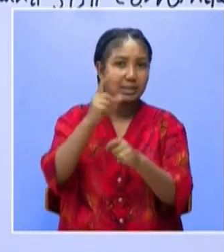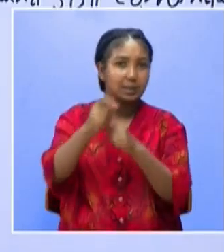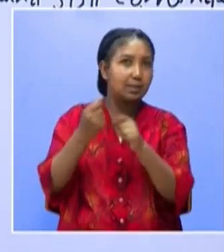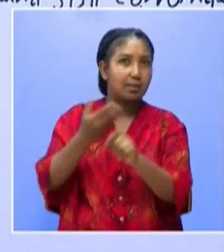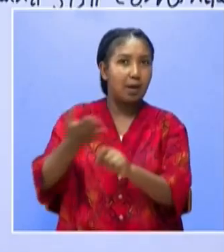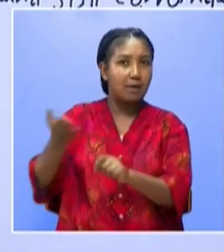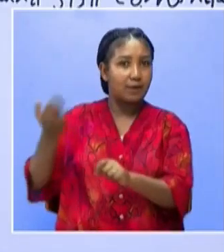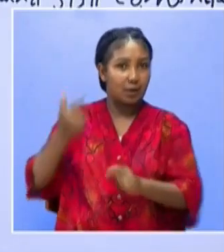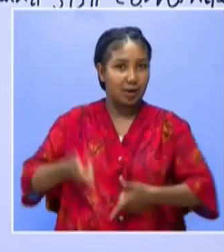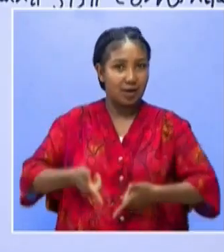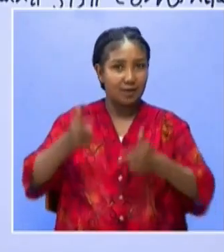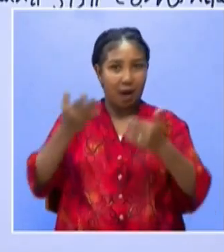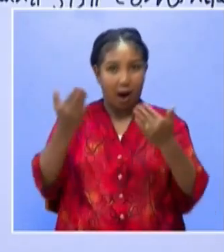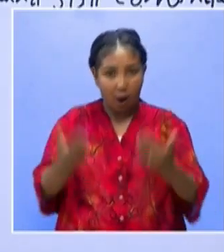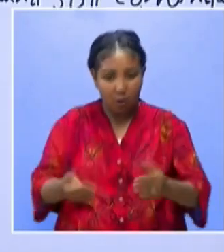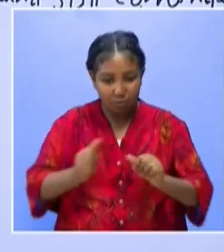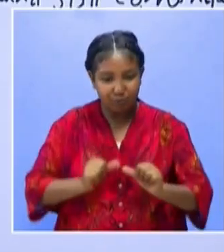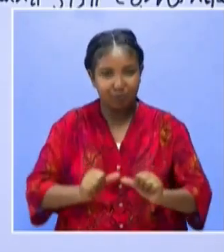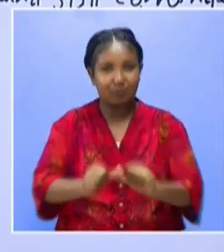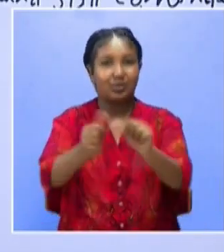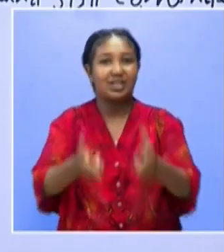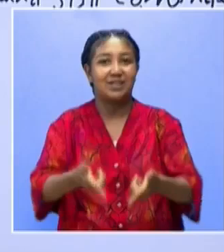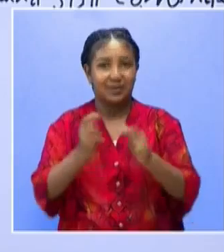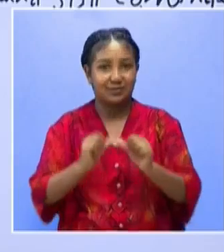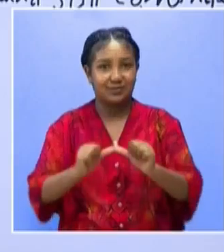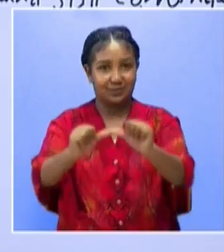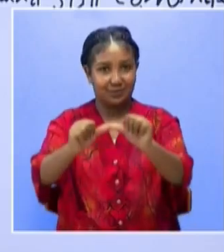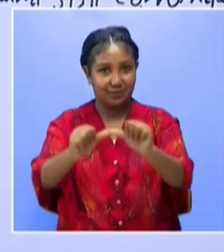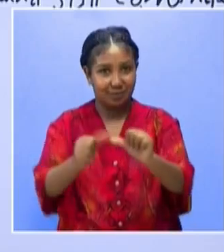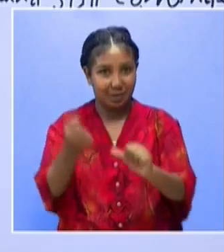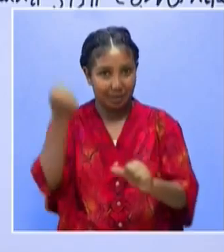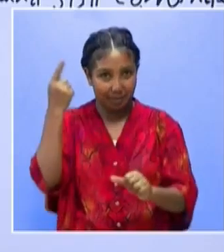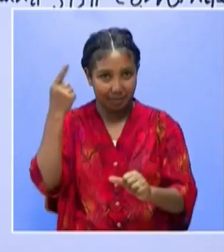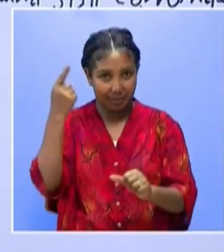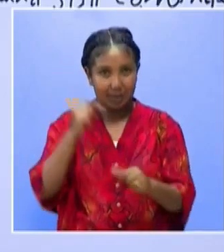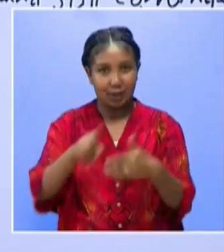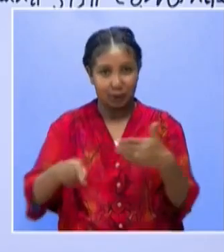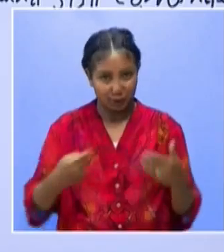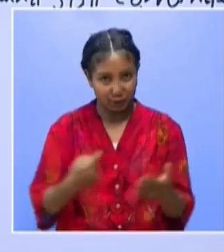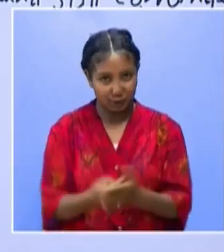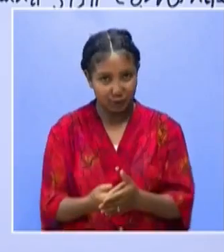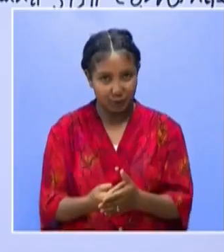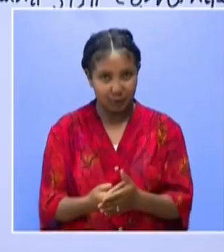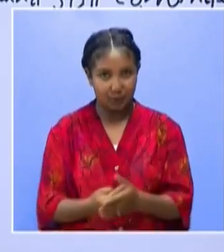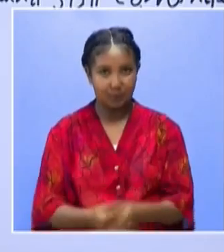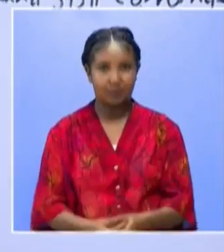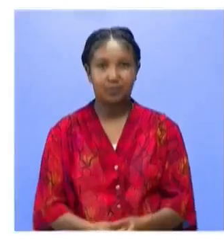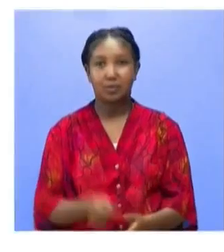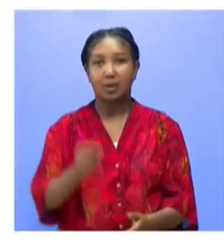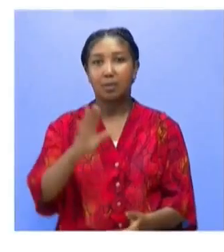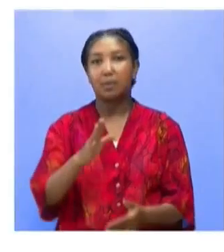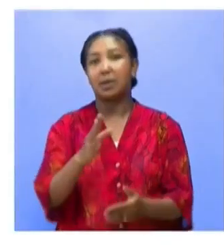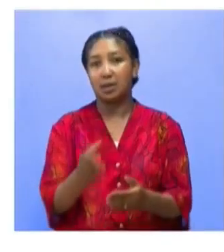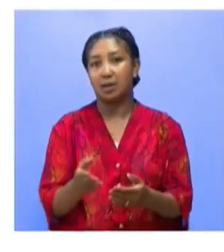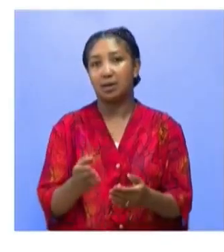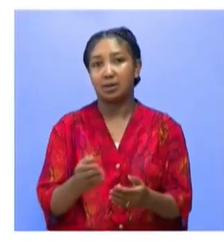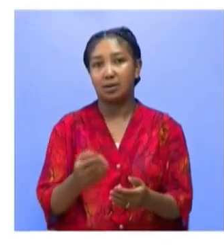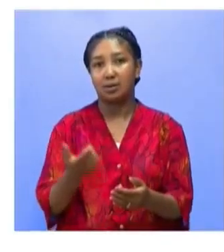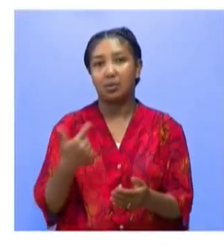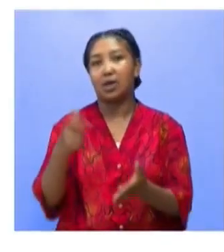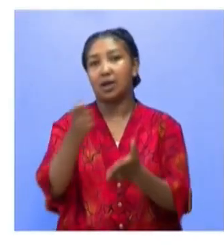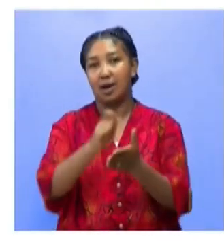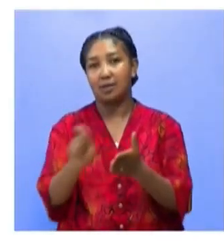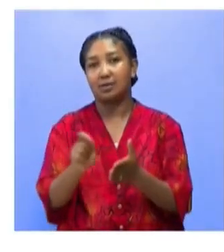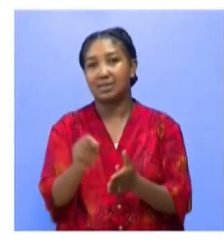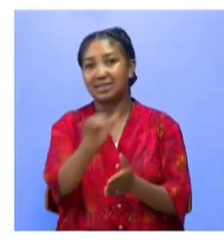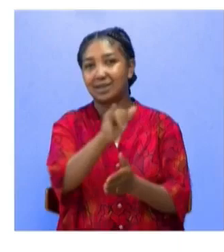ago. Still you are living here. Okay? So, maybe, and also we can write this